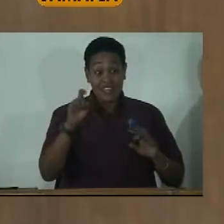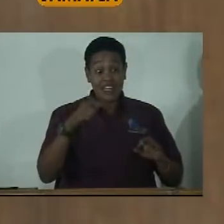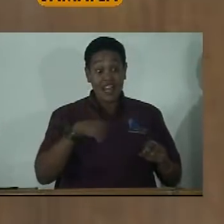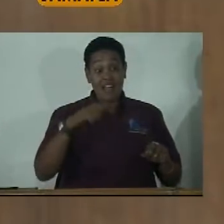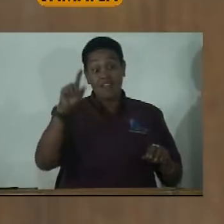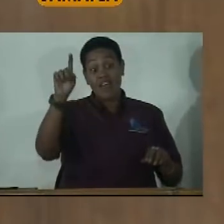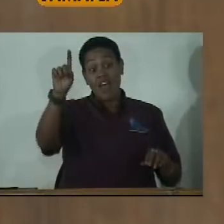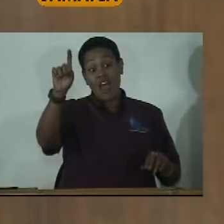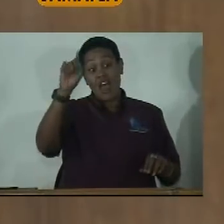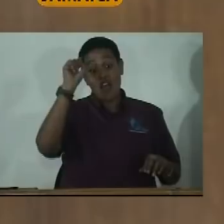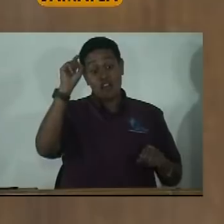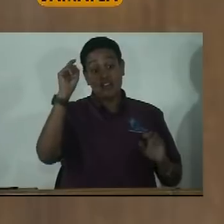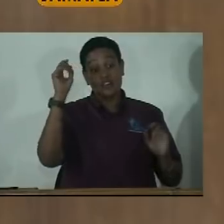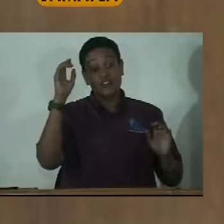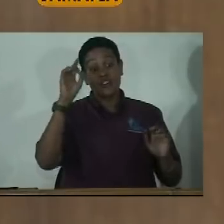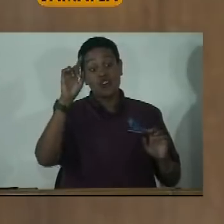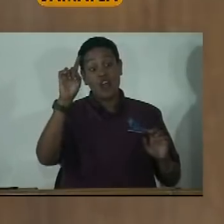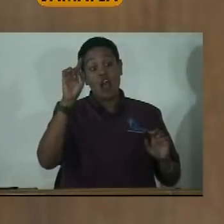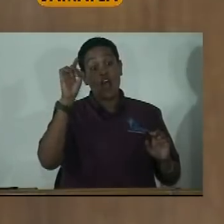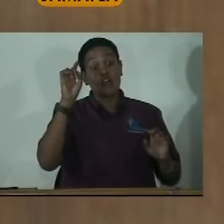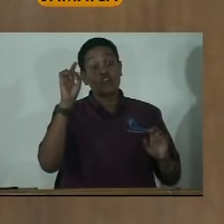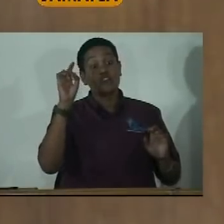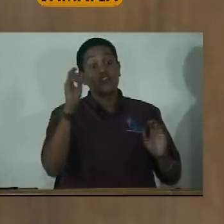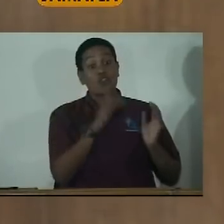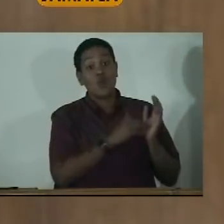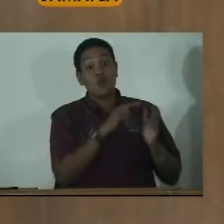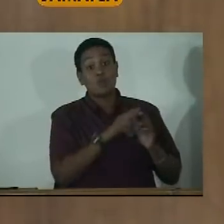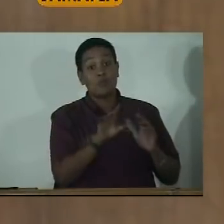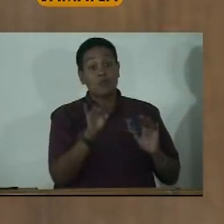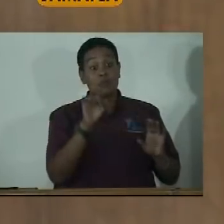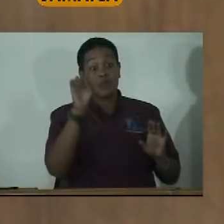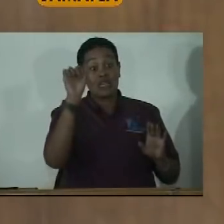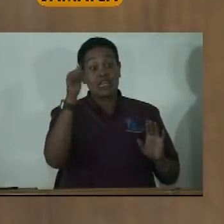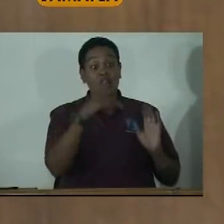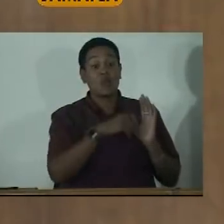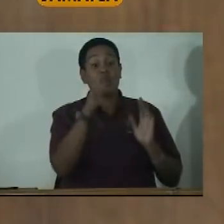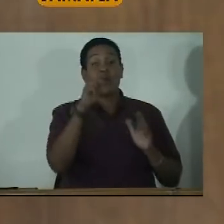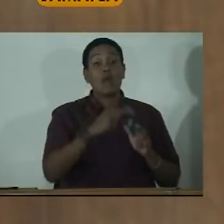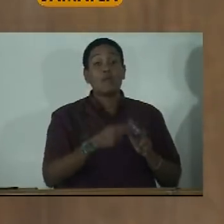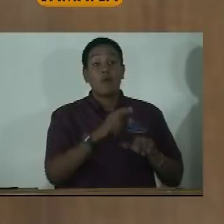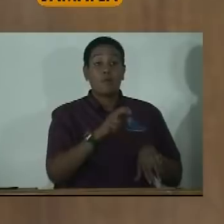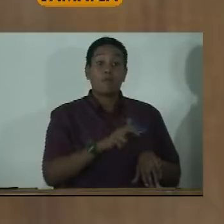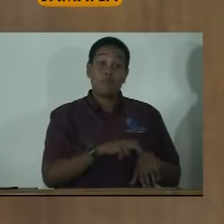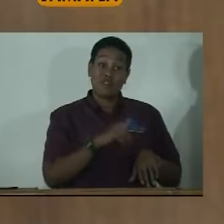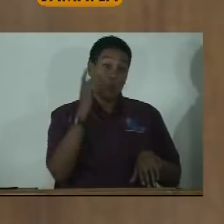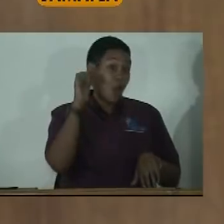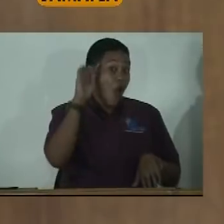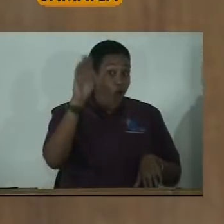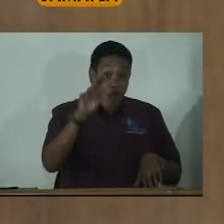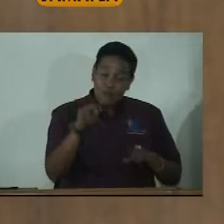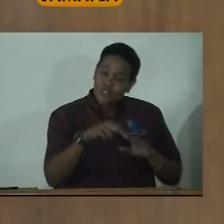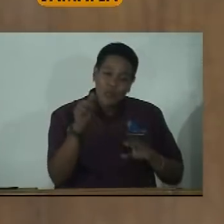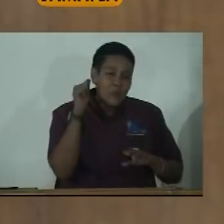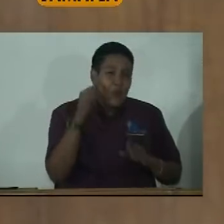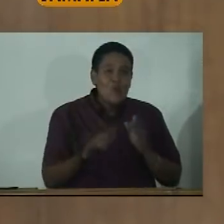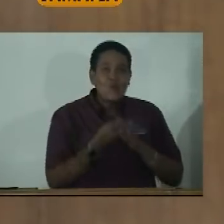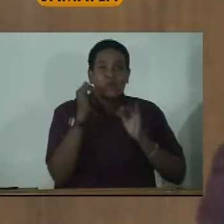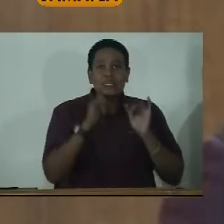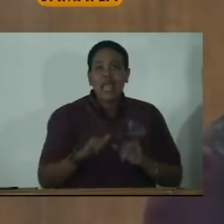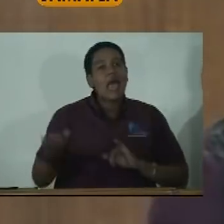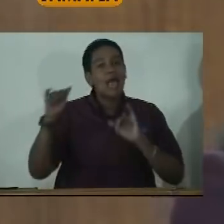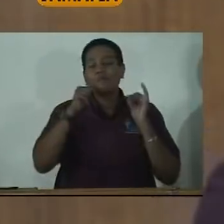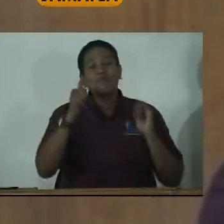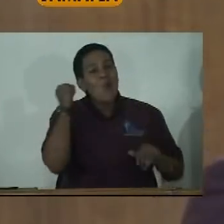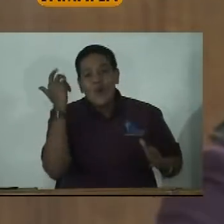out 10,000 1-pound potato. Because all potato don't just grow 1 pound. And so what you have now is that many of